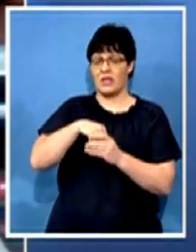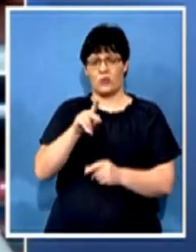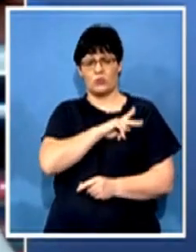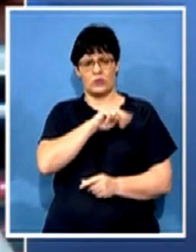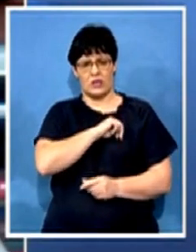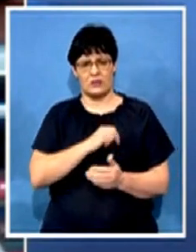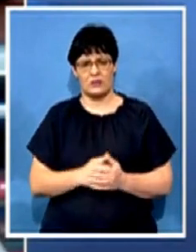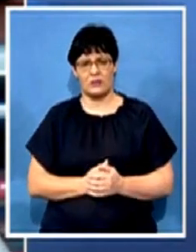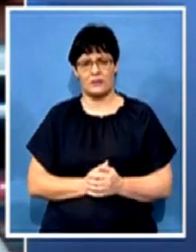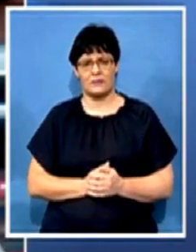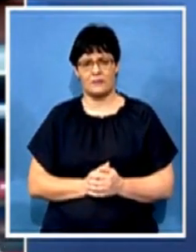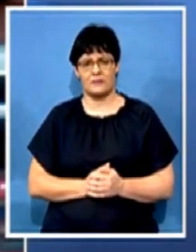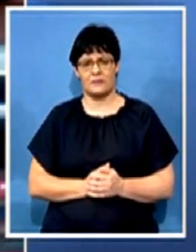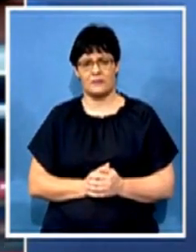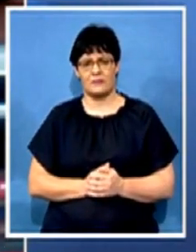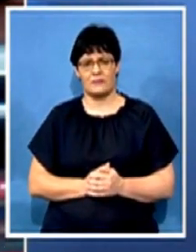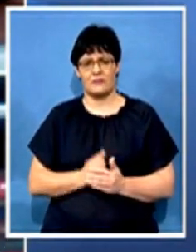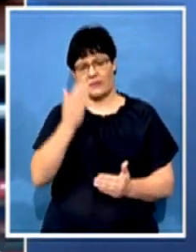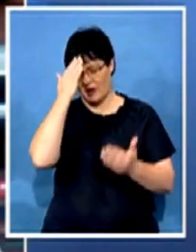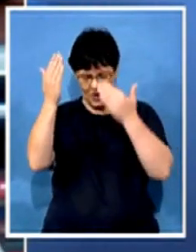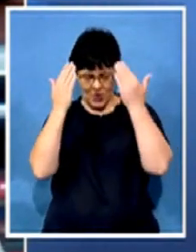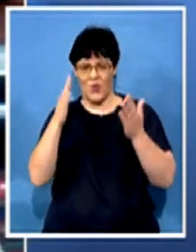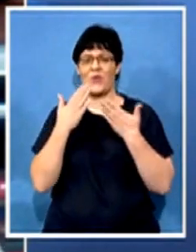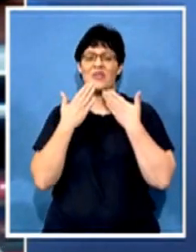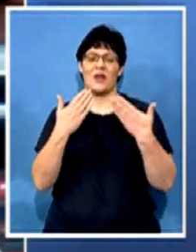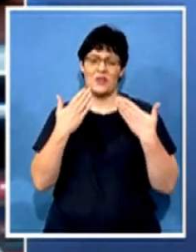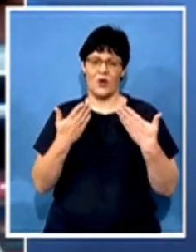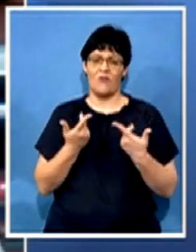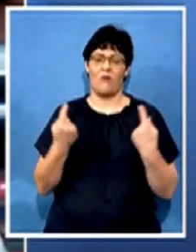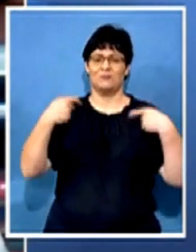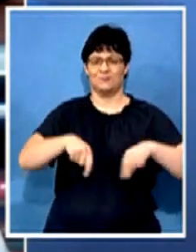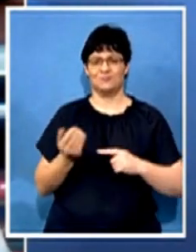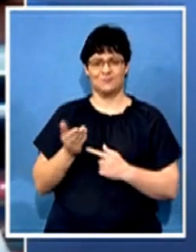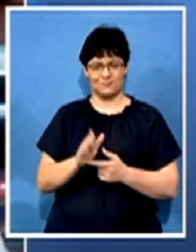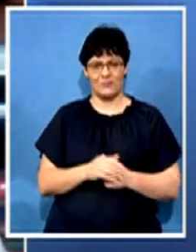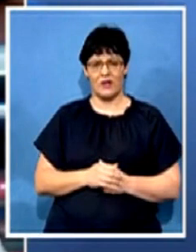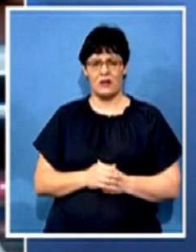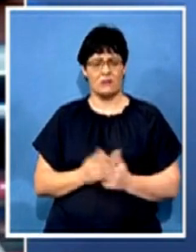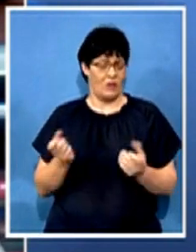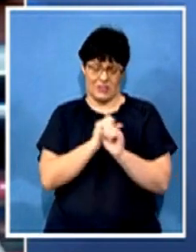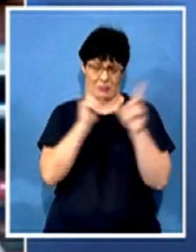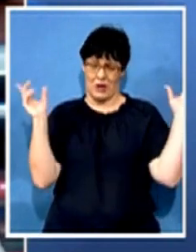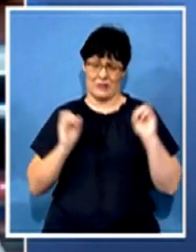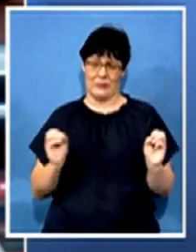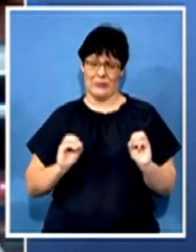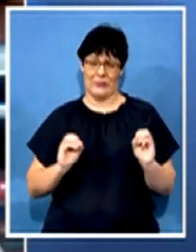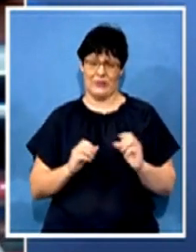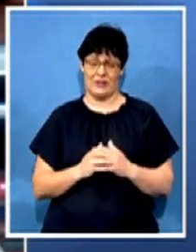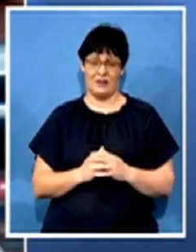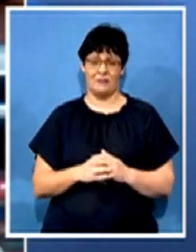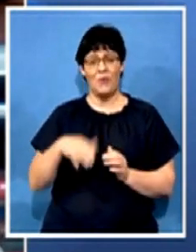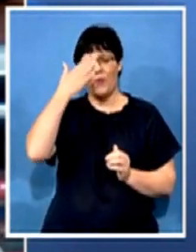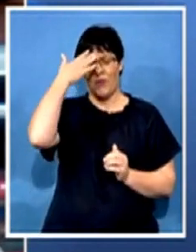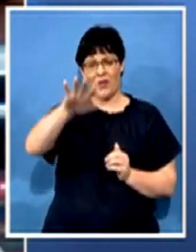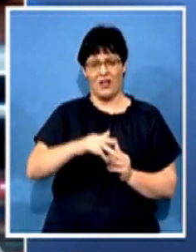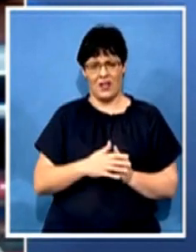No, thank you very much, and thanks for having me. This shouldn't come as a surprise. We know that what happened in 2016 is that